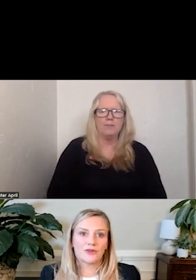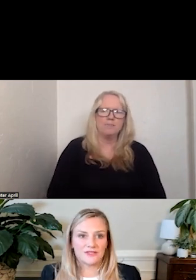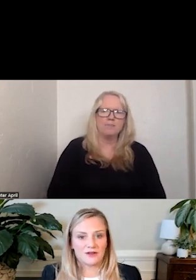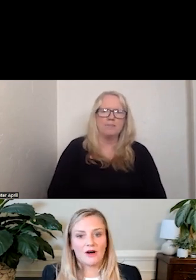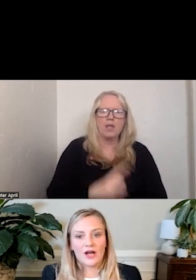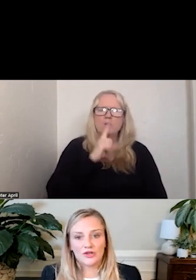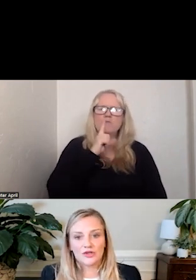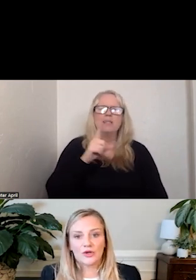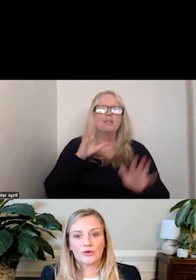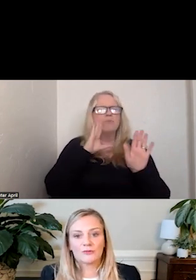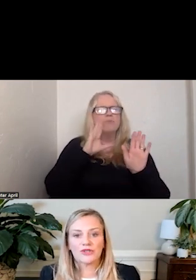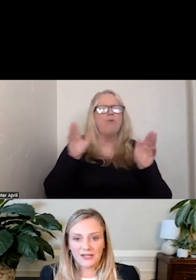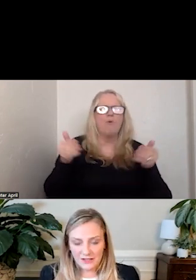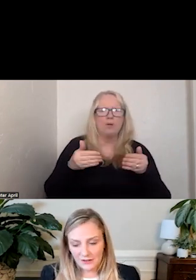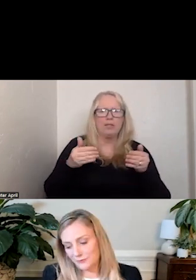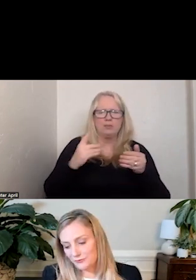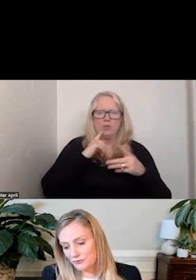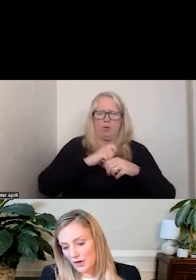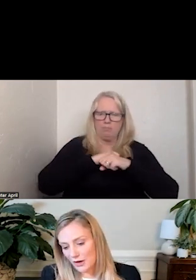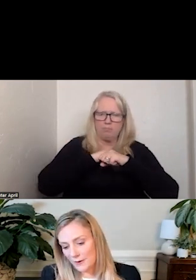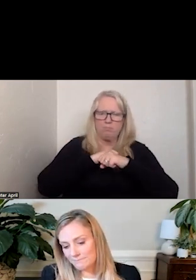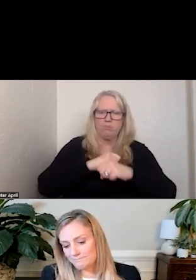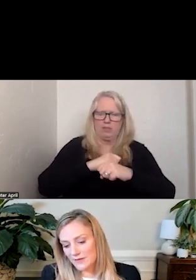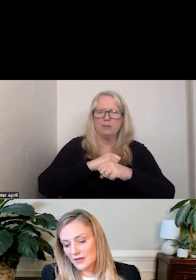really focused on protecting